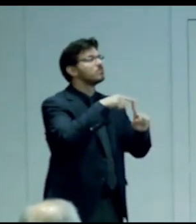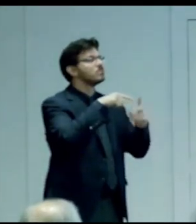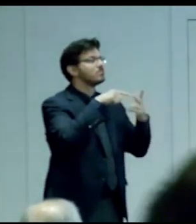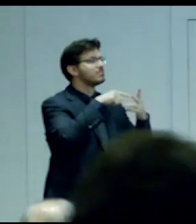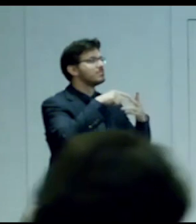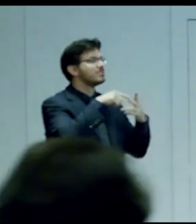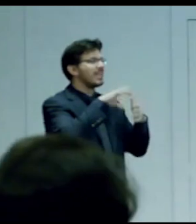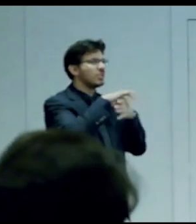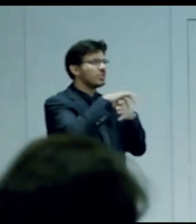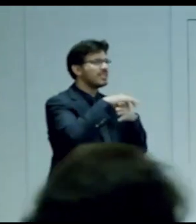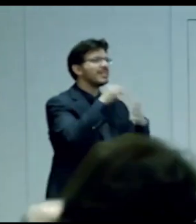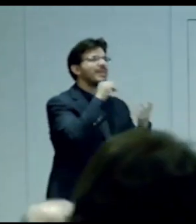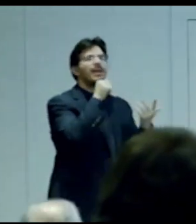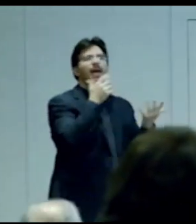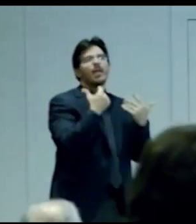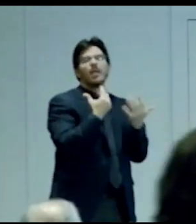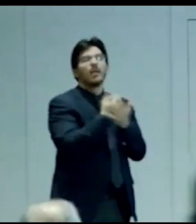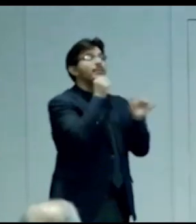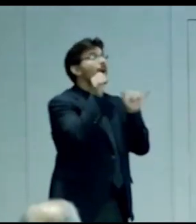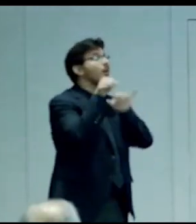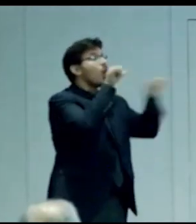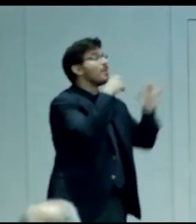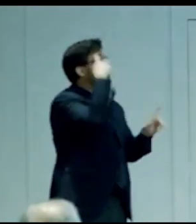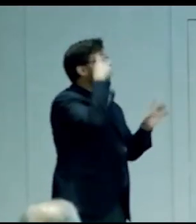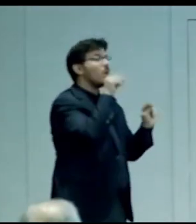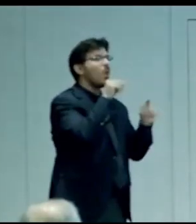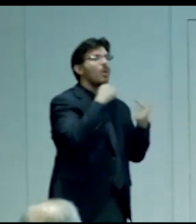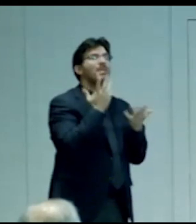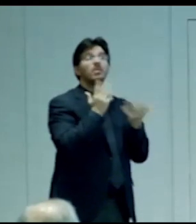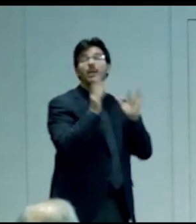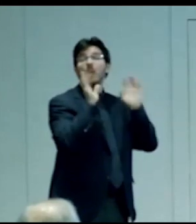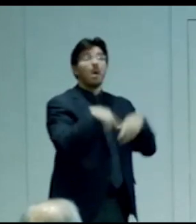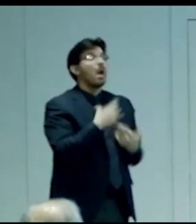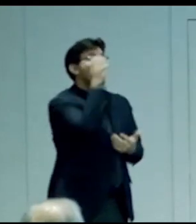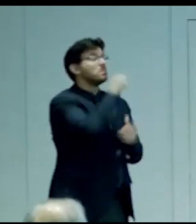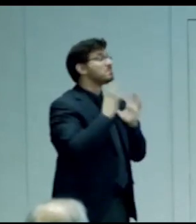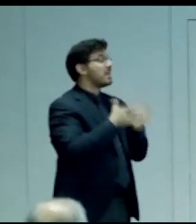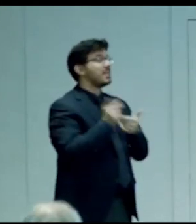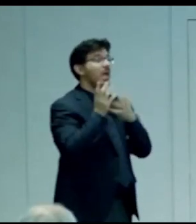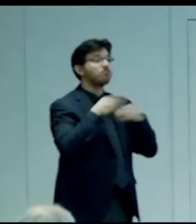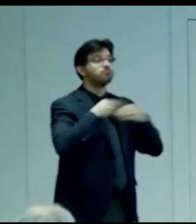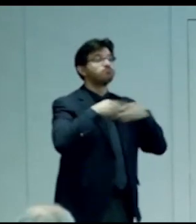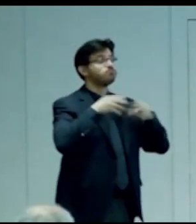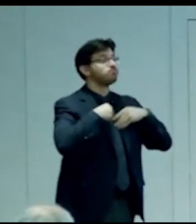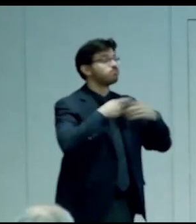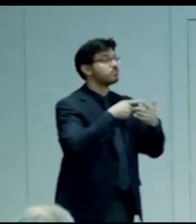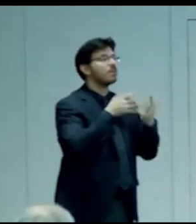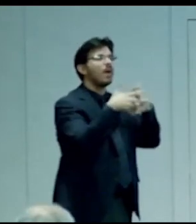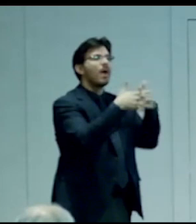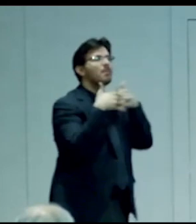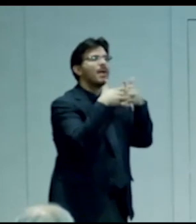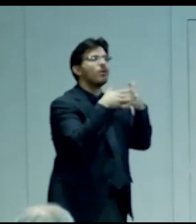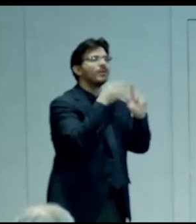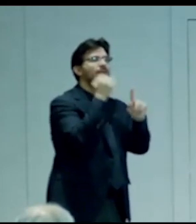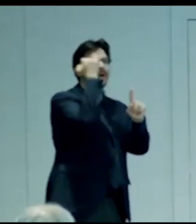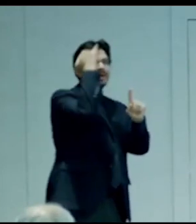not accounted for, taken for granted, and it was the American notion perhaps was that always it